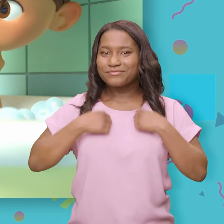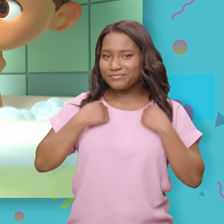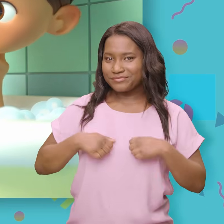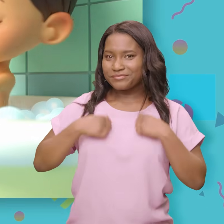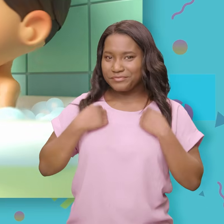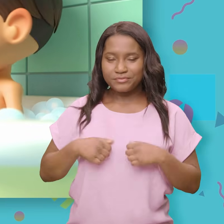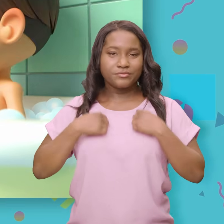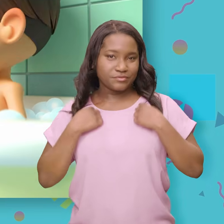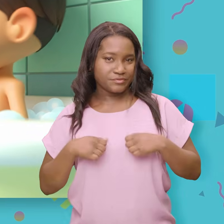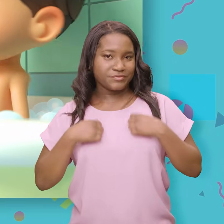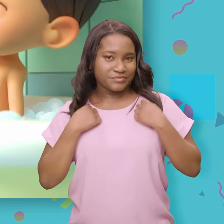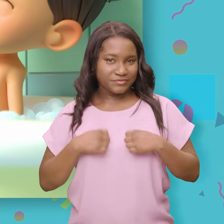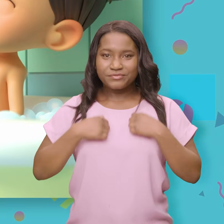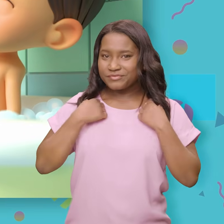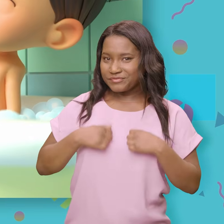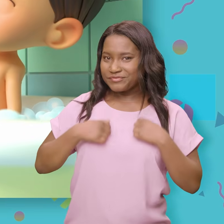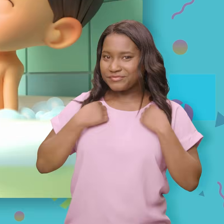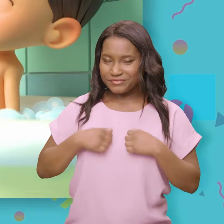bath.